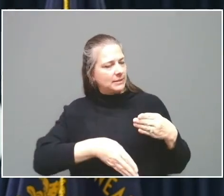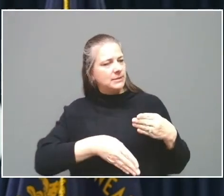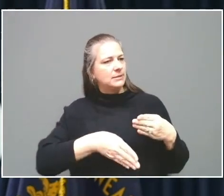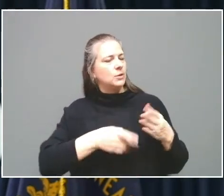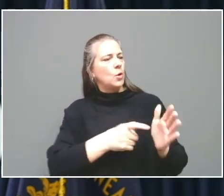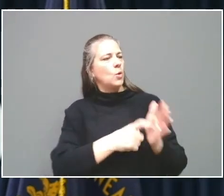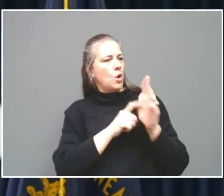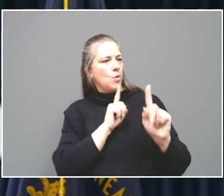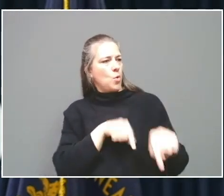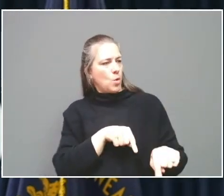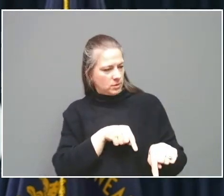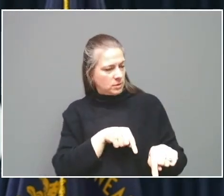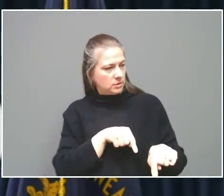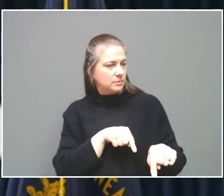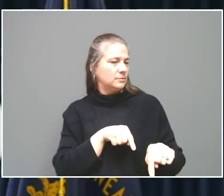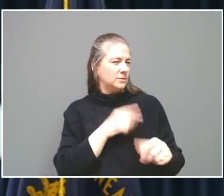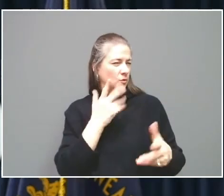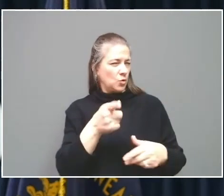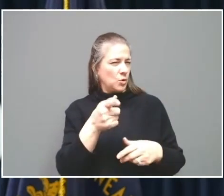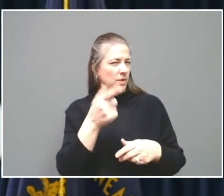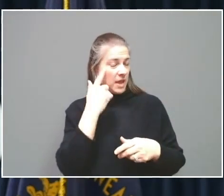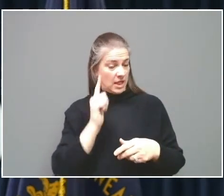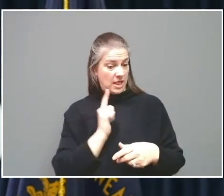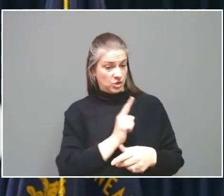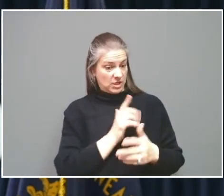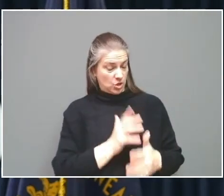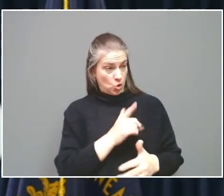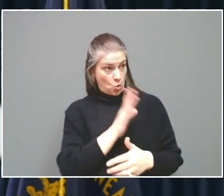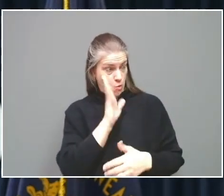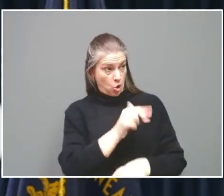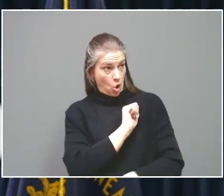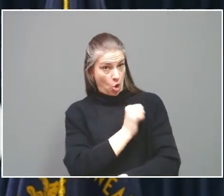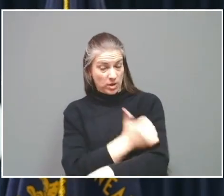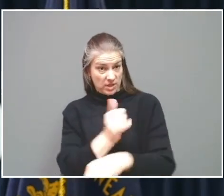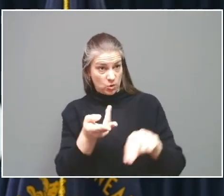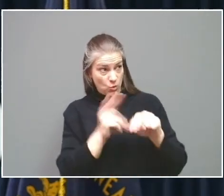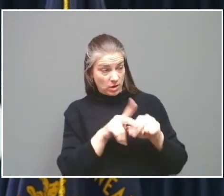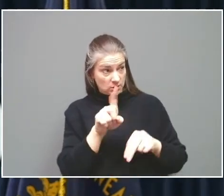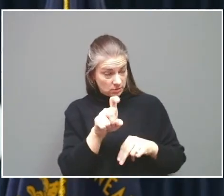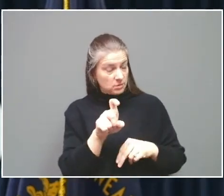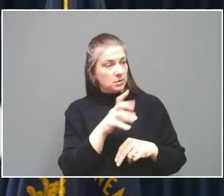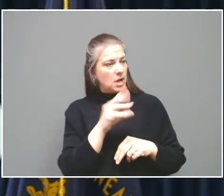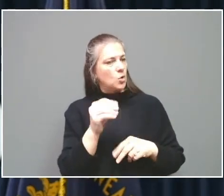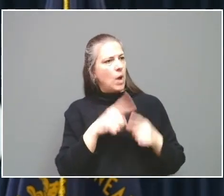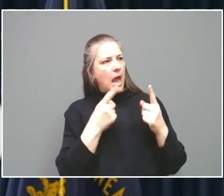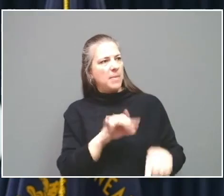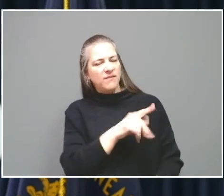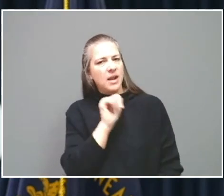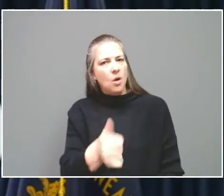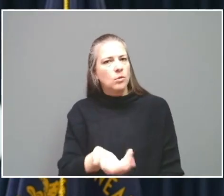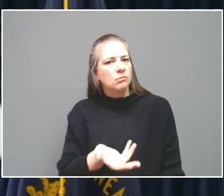report. And I'm just curious if you think the legislature is going to authorize these raises, and what happens if they don't?